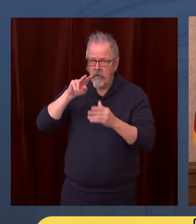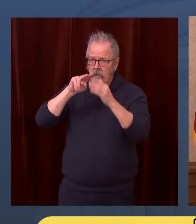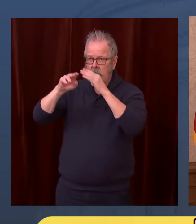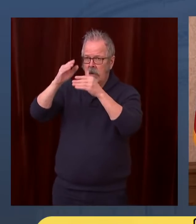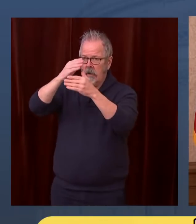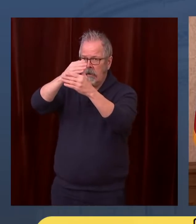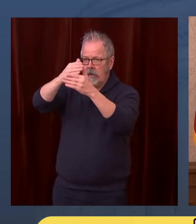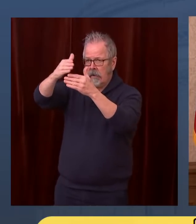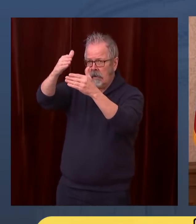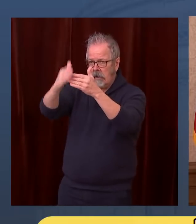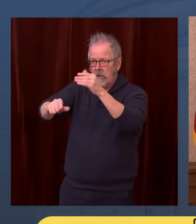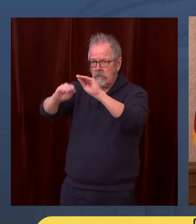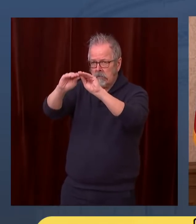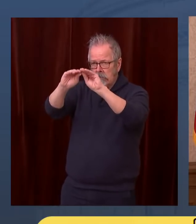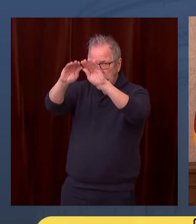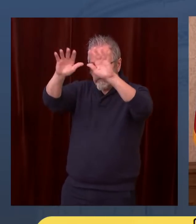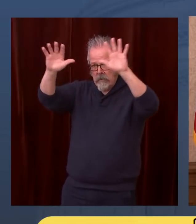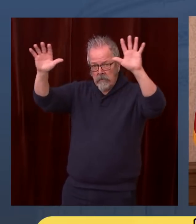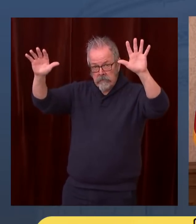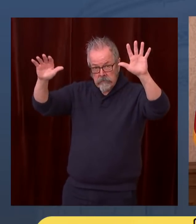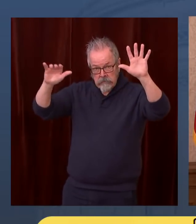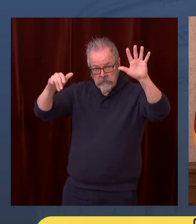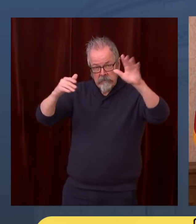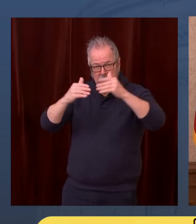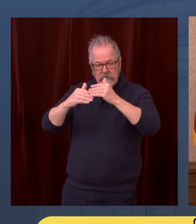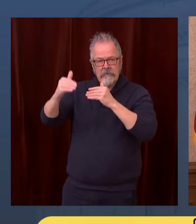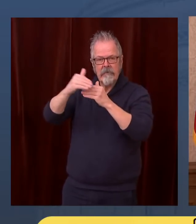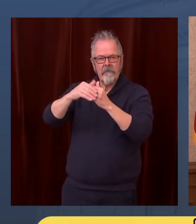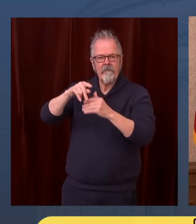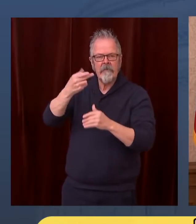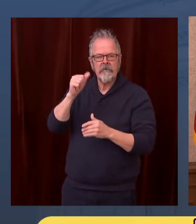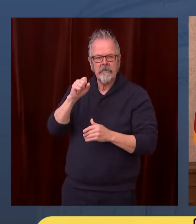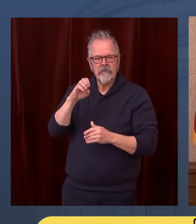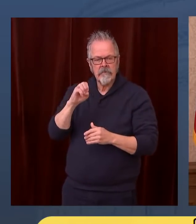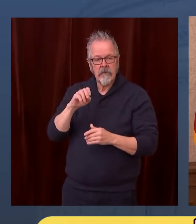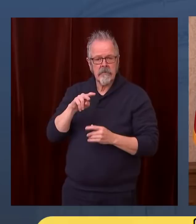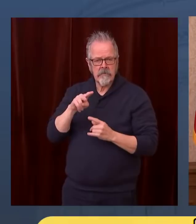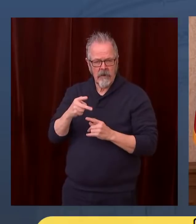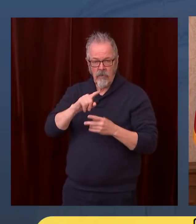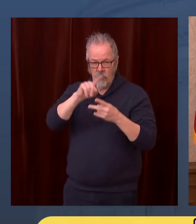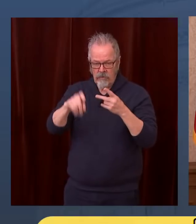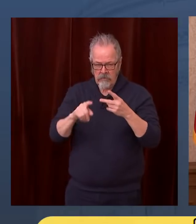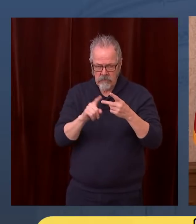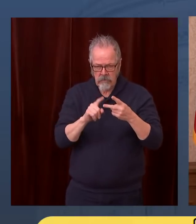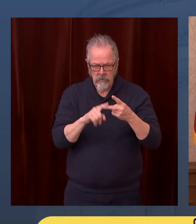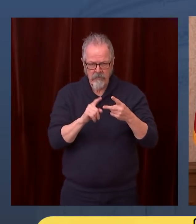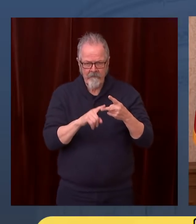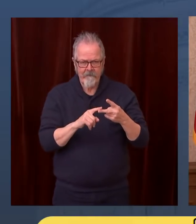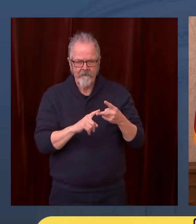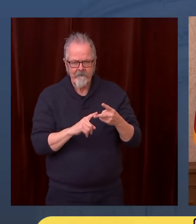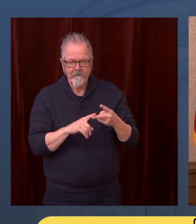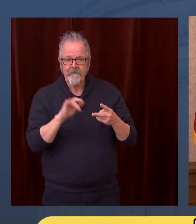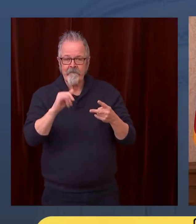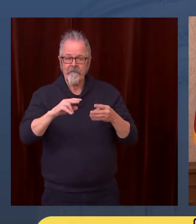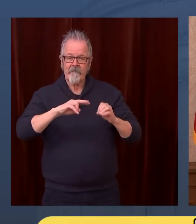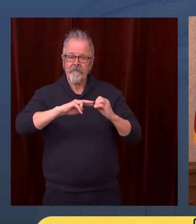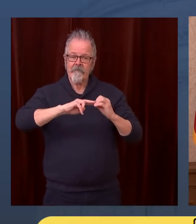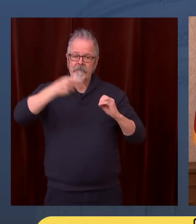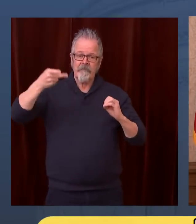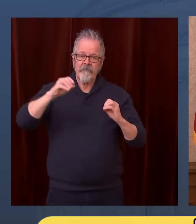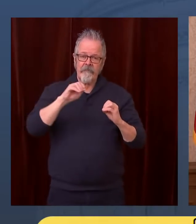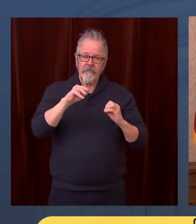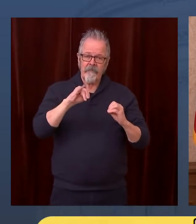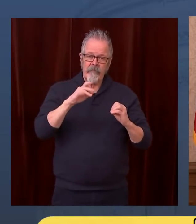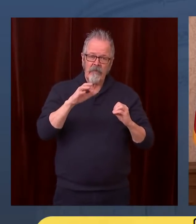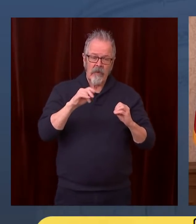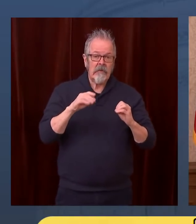this sort of next phase that we're going into? And then second question for the governor or state health officials. When the Omicron variant surge hit, we didn't